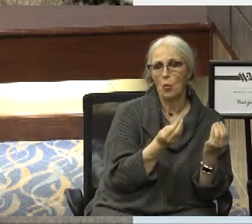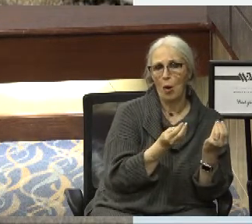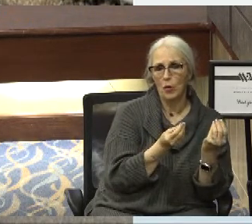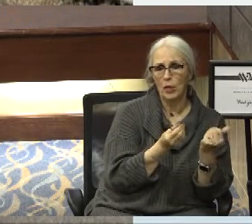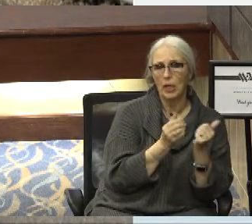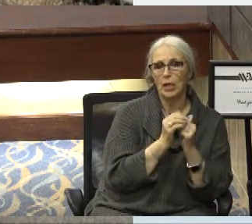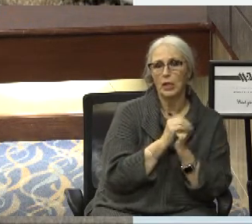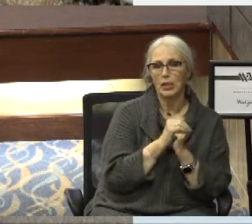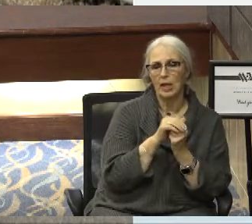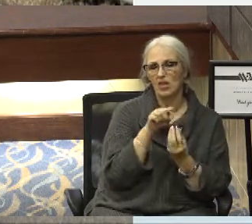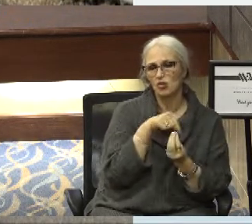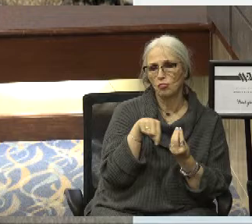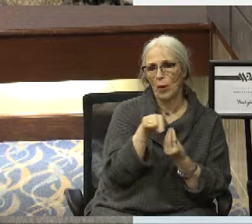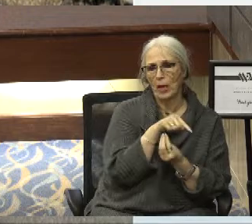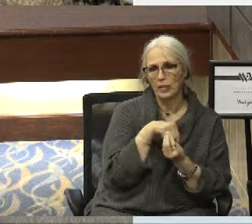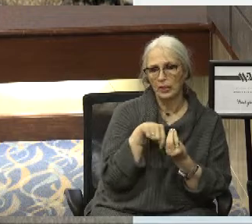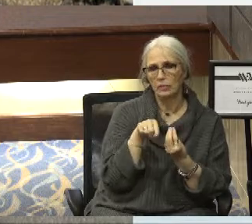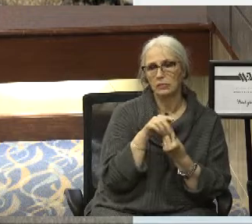pictures of those.